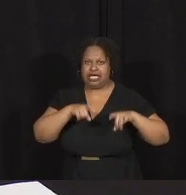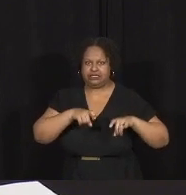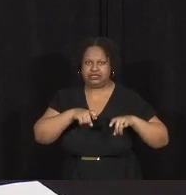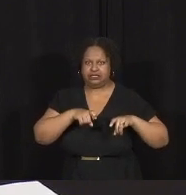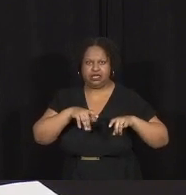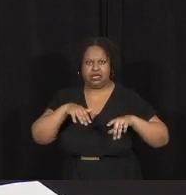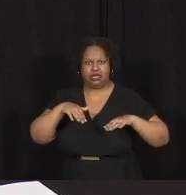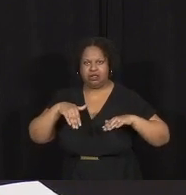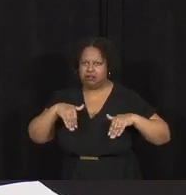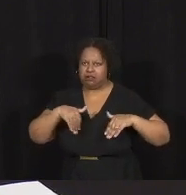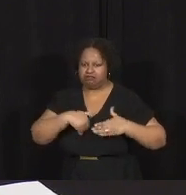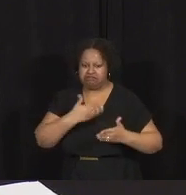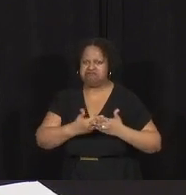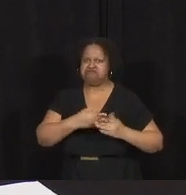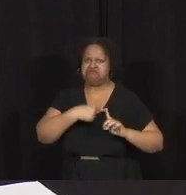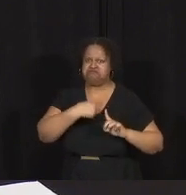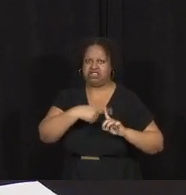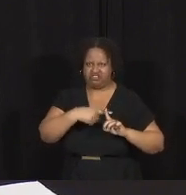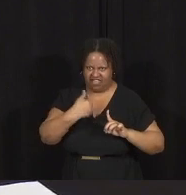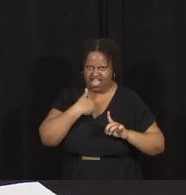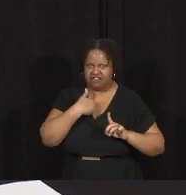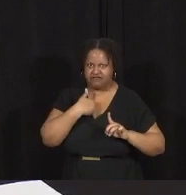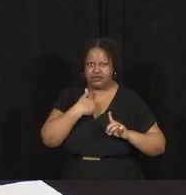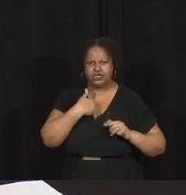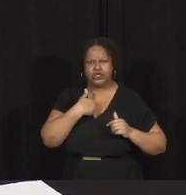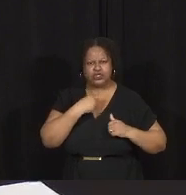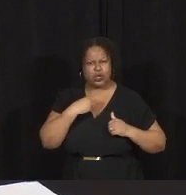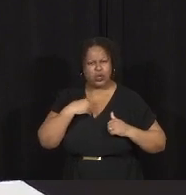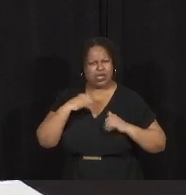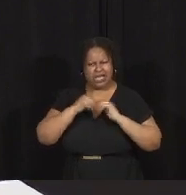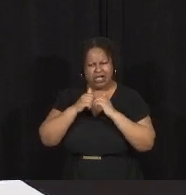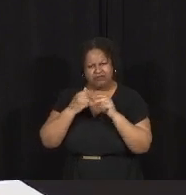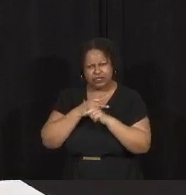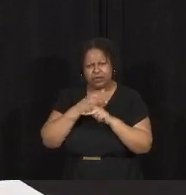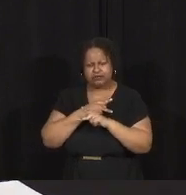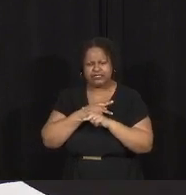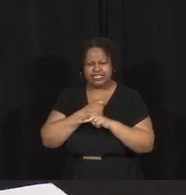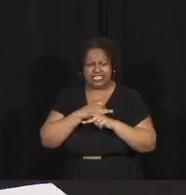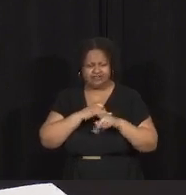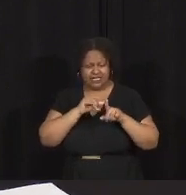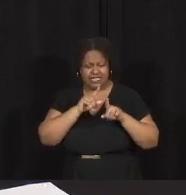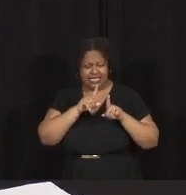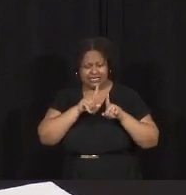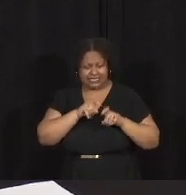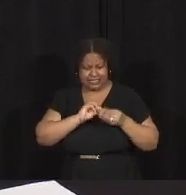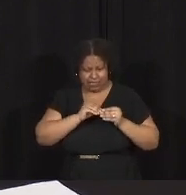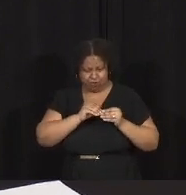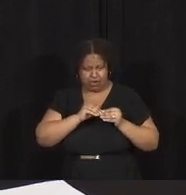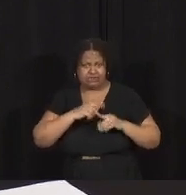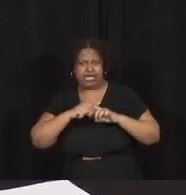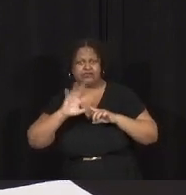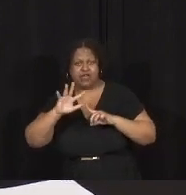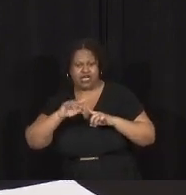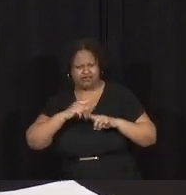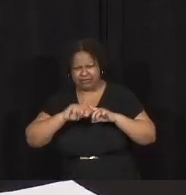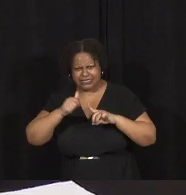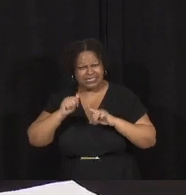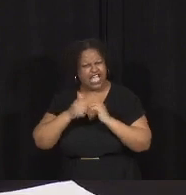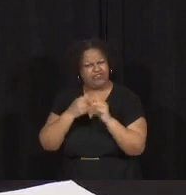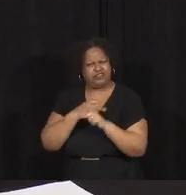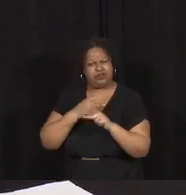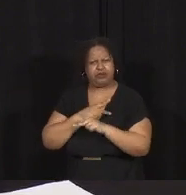is it 5 times the testing number or 10 times the testing number? Again, that's a great question. There are some models